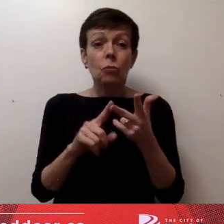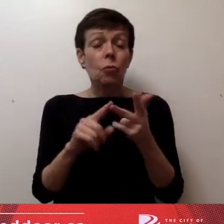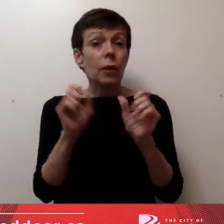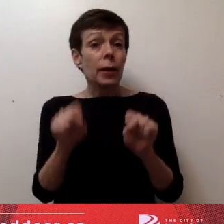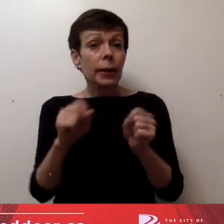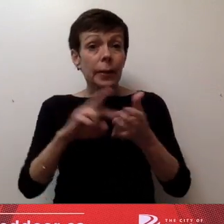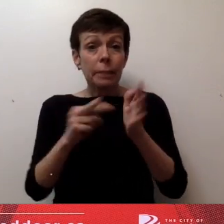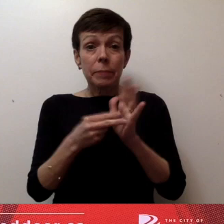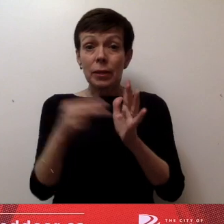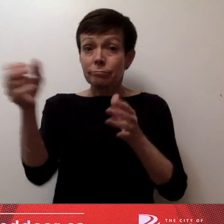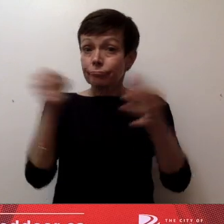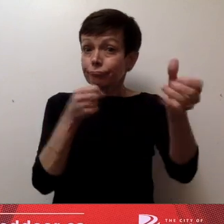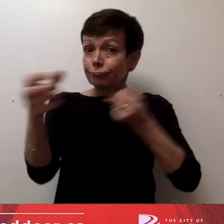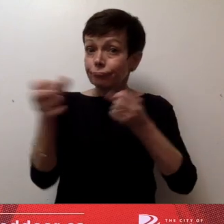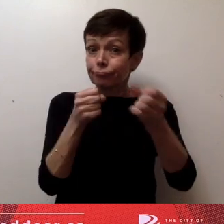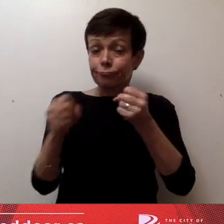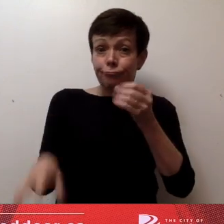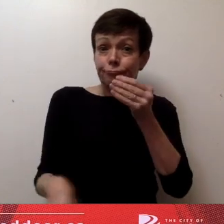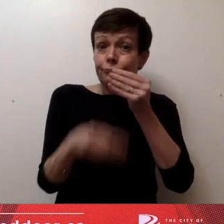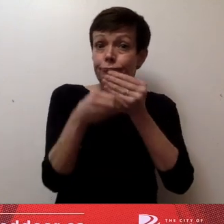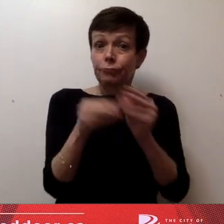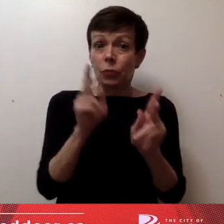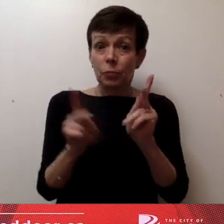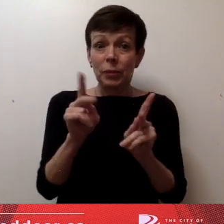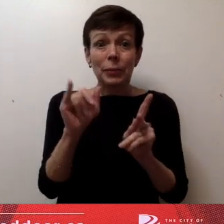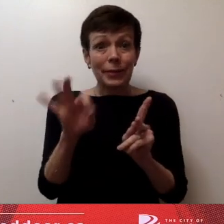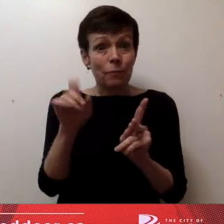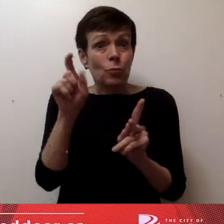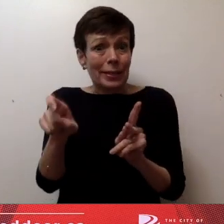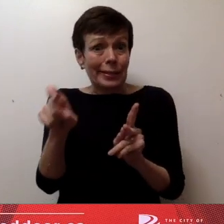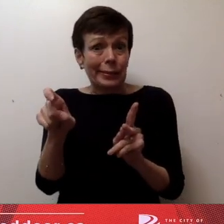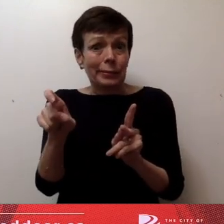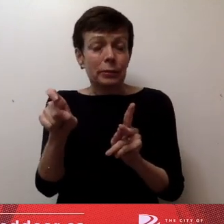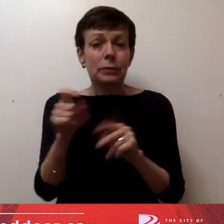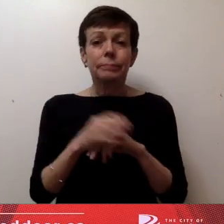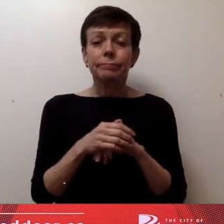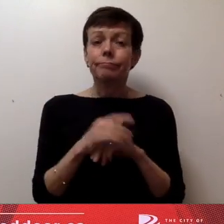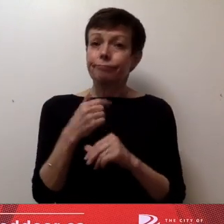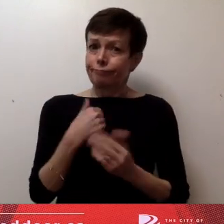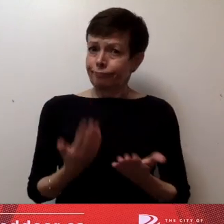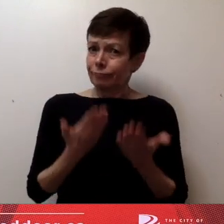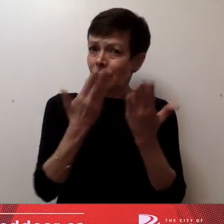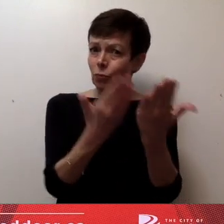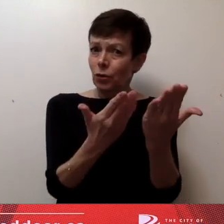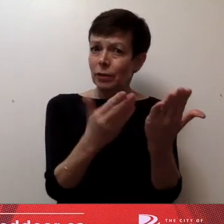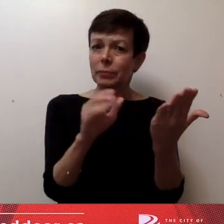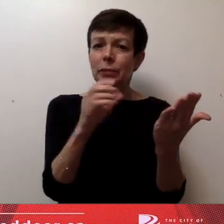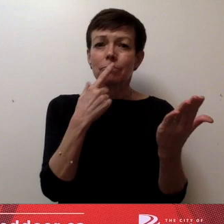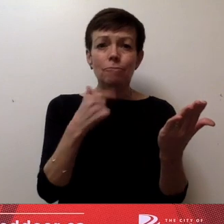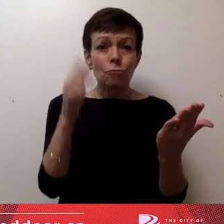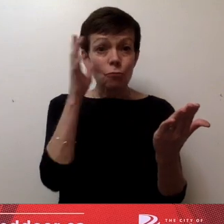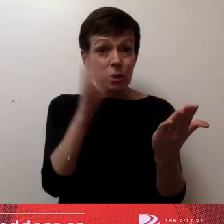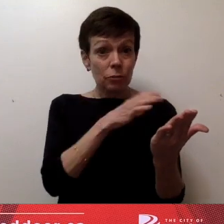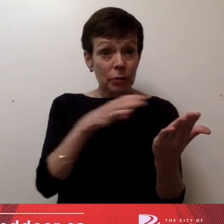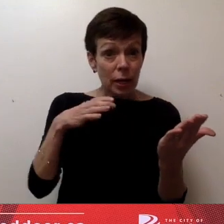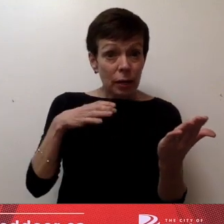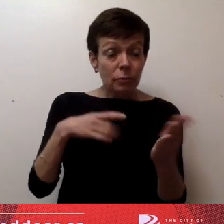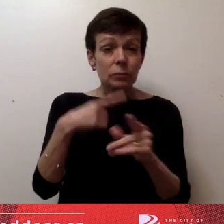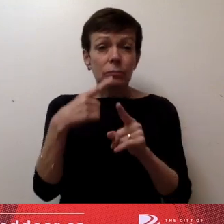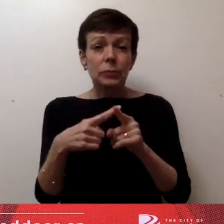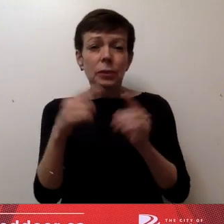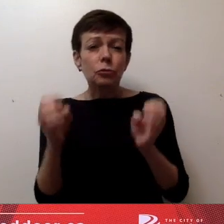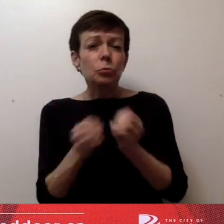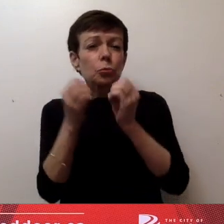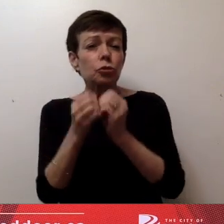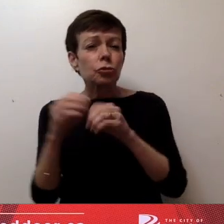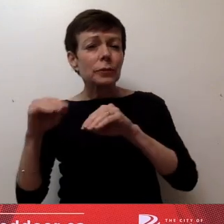of government if we need them. I've recommended to Council and the Emergency Advisory Committee that we continue to renew the